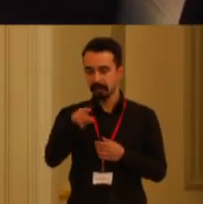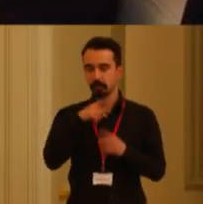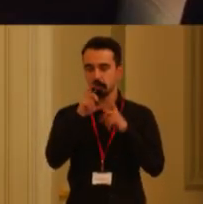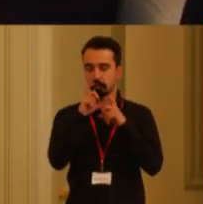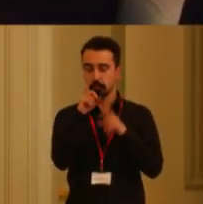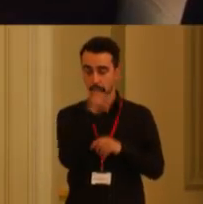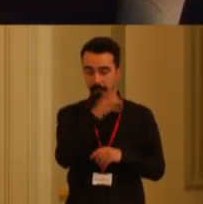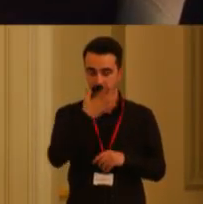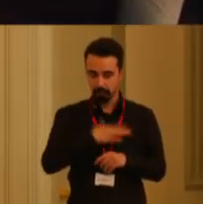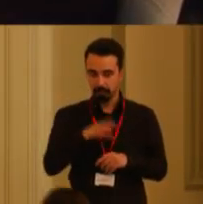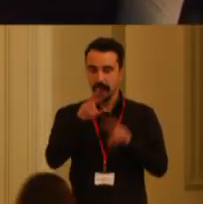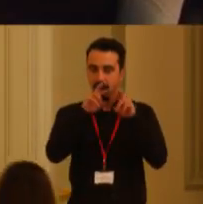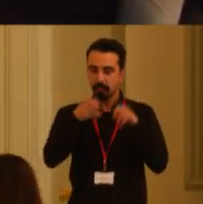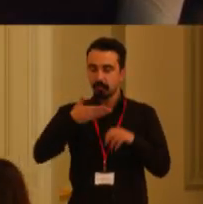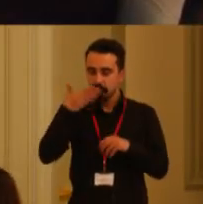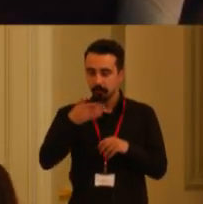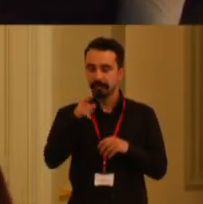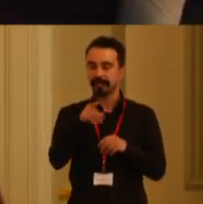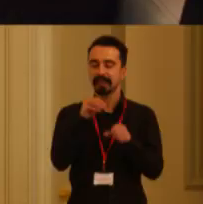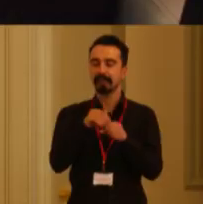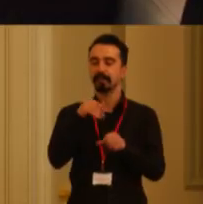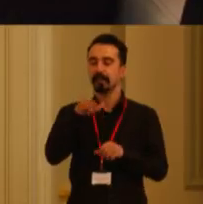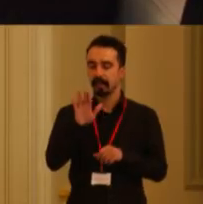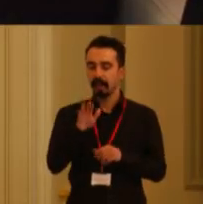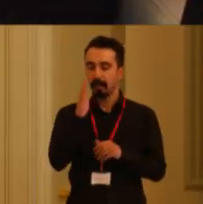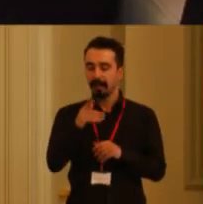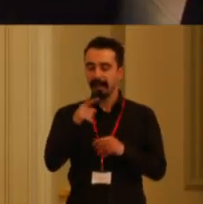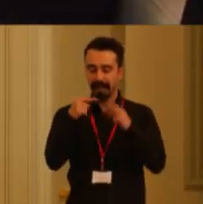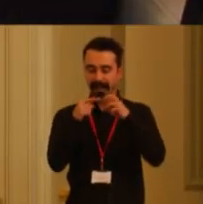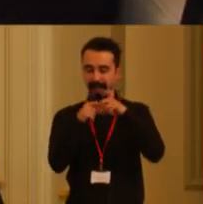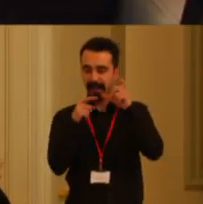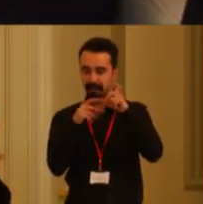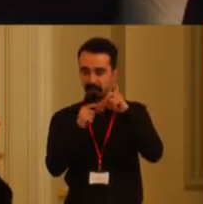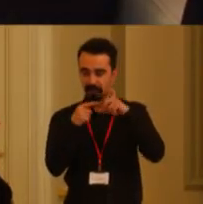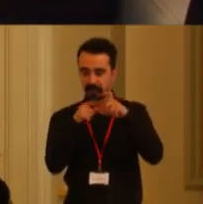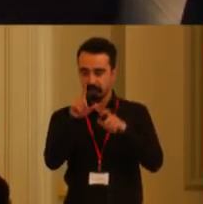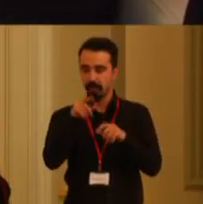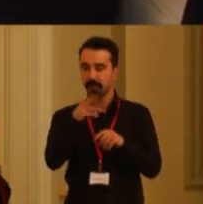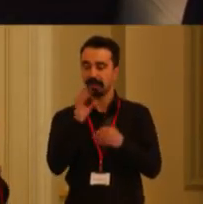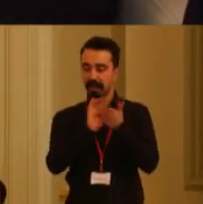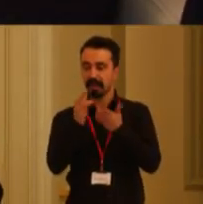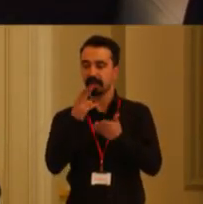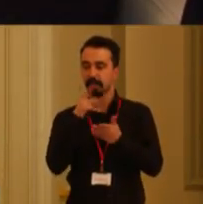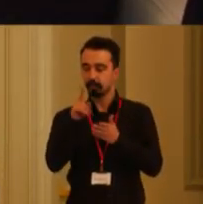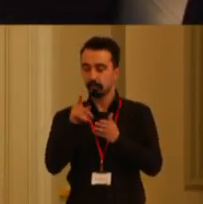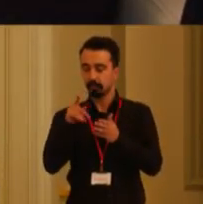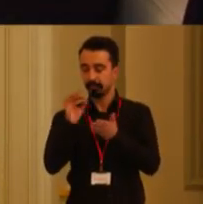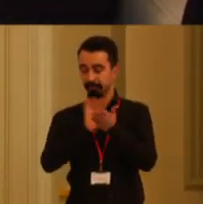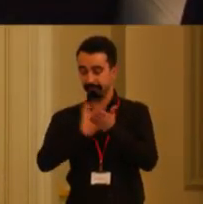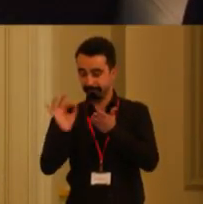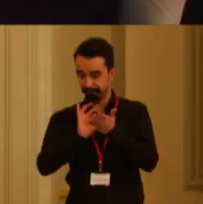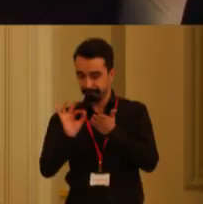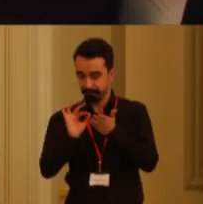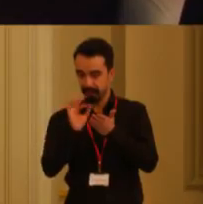talk about? And here's another question, not based on interpretation per se, but like, how about women in